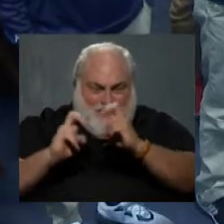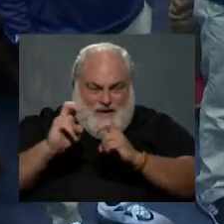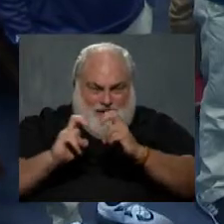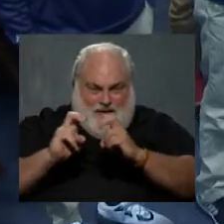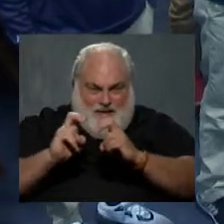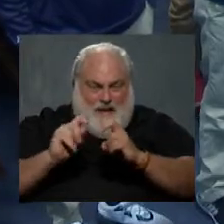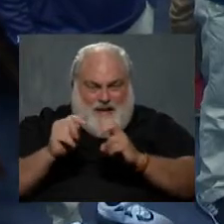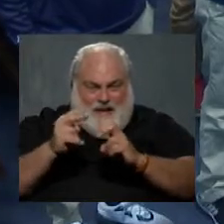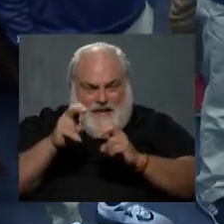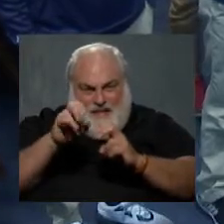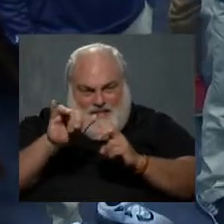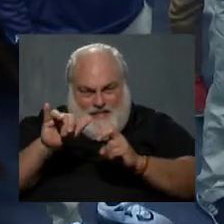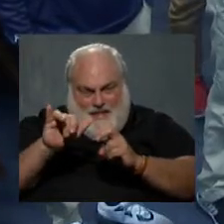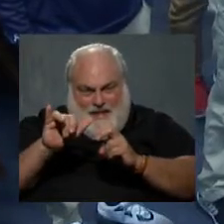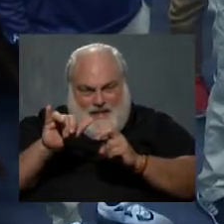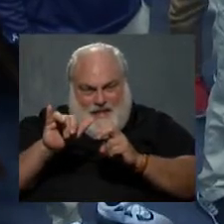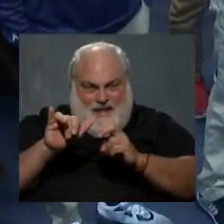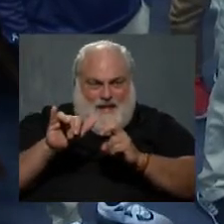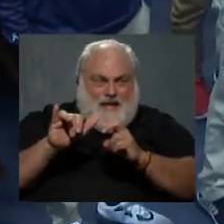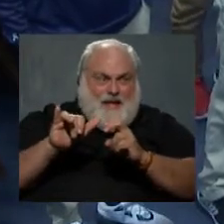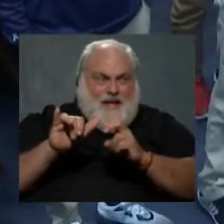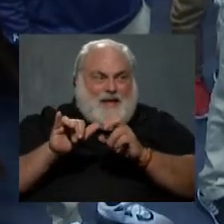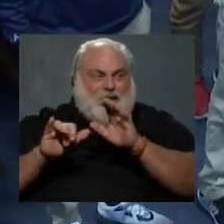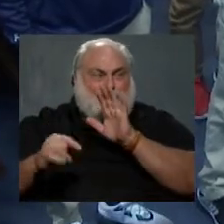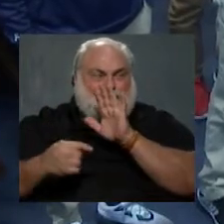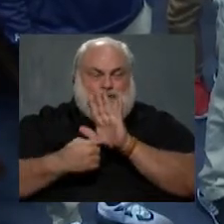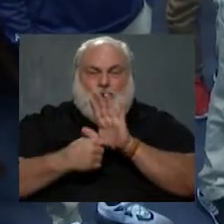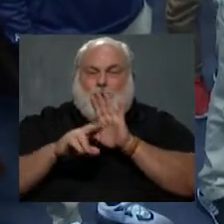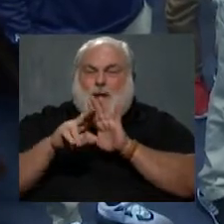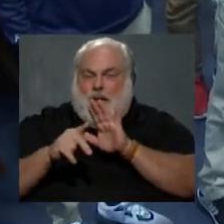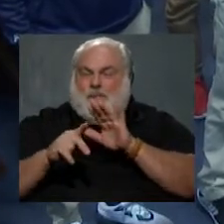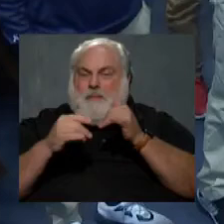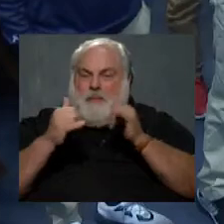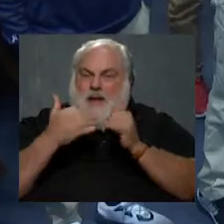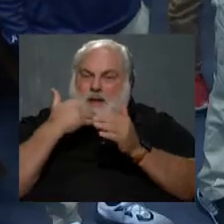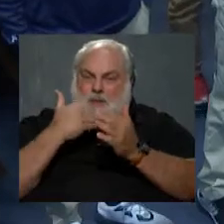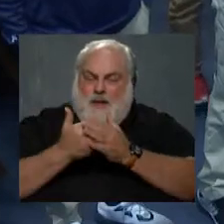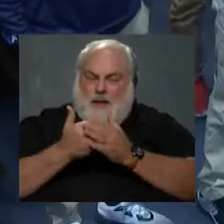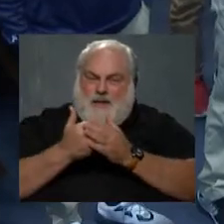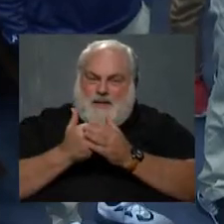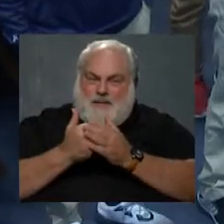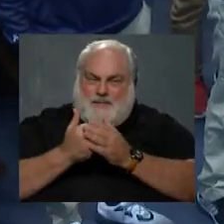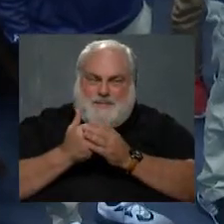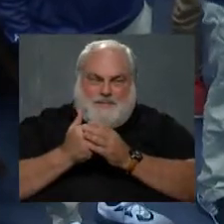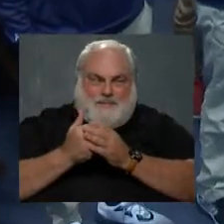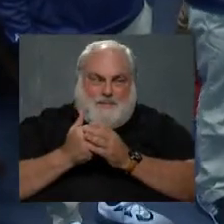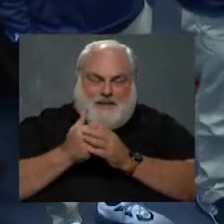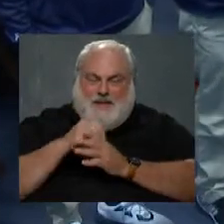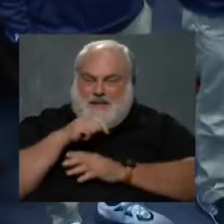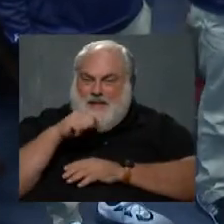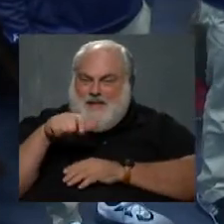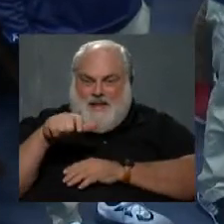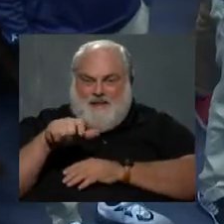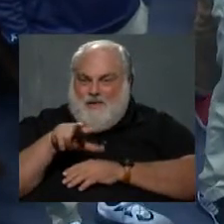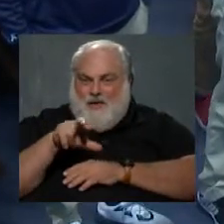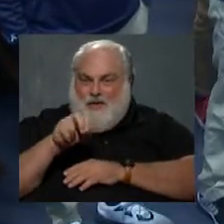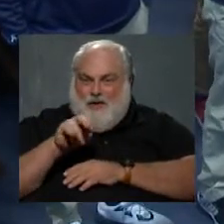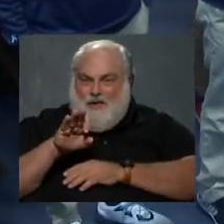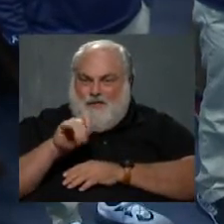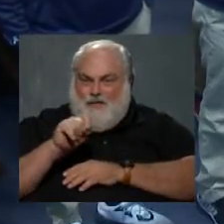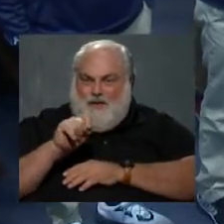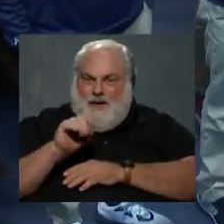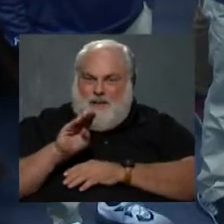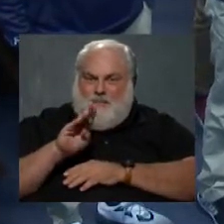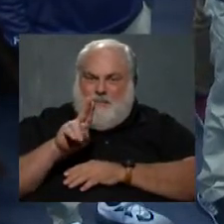state finals, everybody pretty much showed up and played a pretty good game. And we didn't have to have any 30-footers at the buzzer in that one.